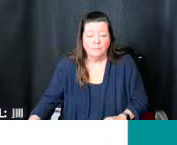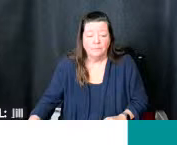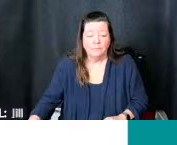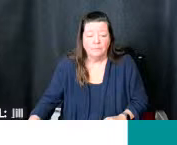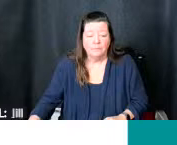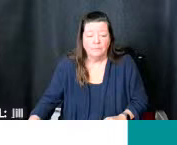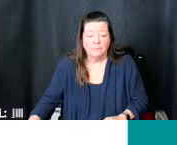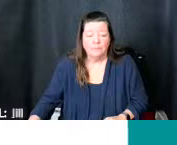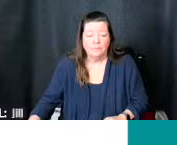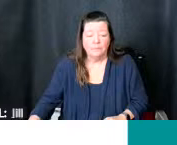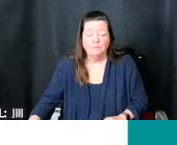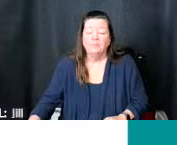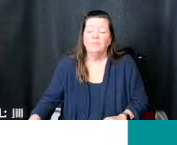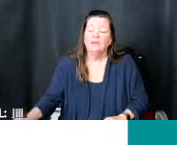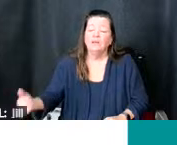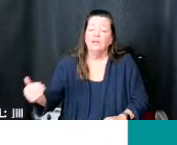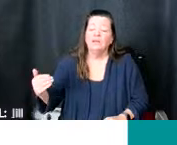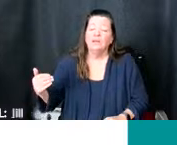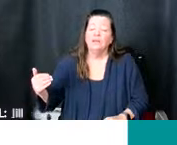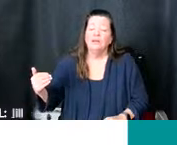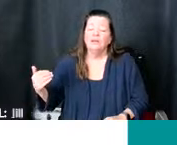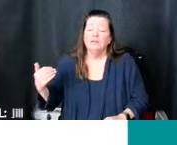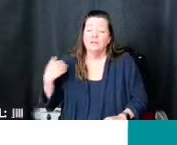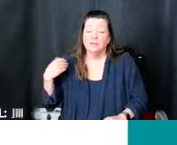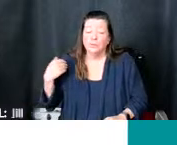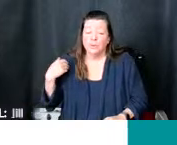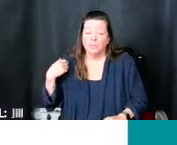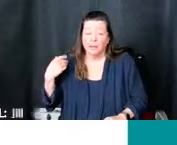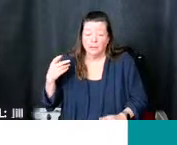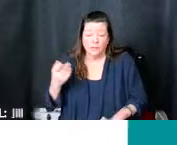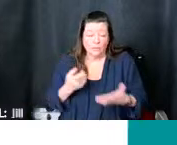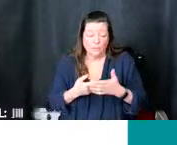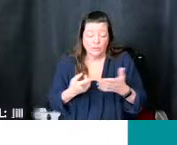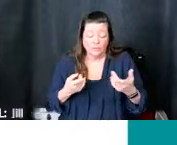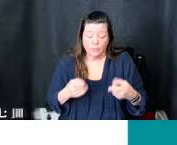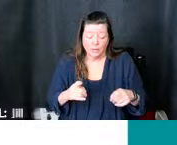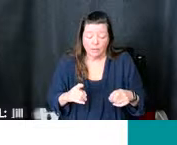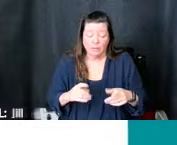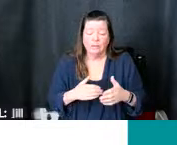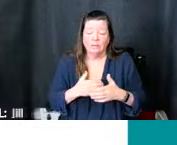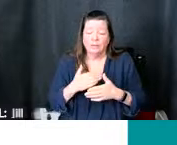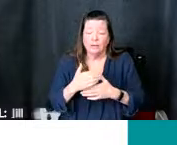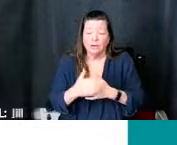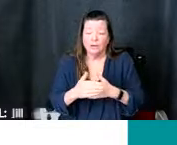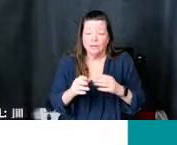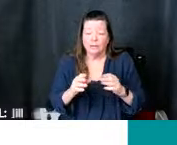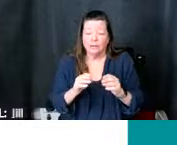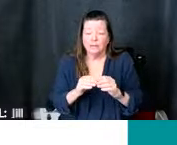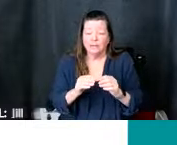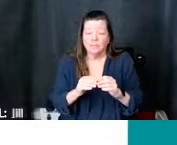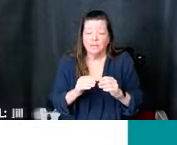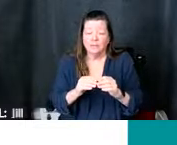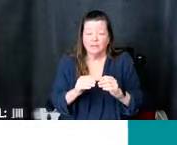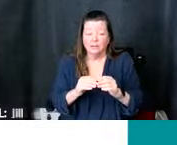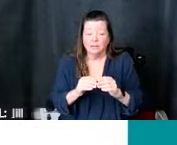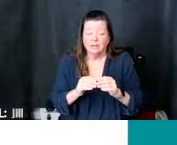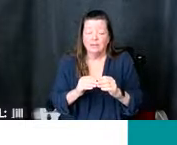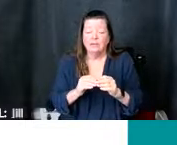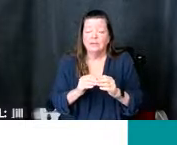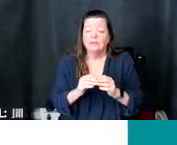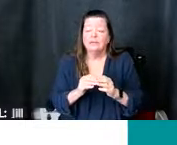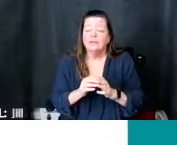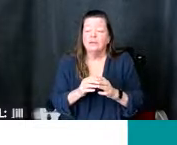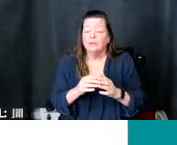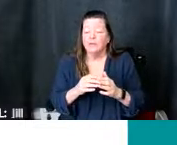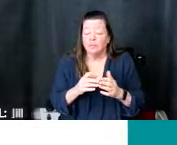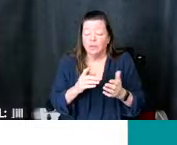And just a reminder in terms of where we are, our next meeting, you'll see reflected the changes we discussed today,